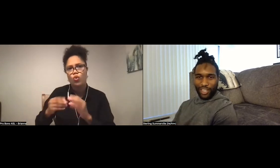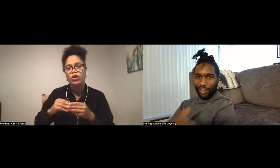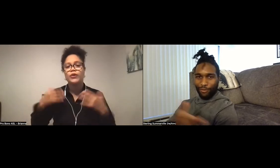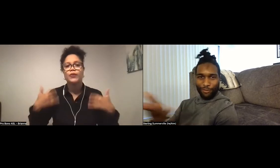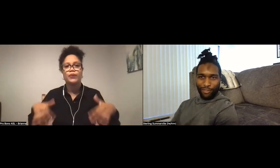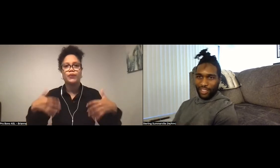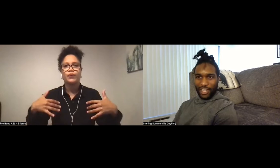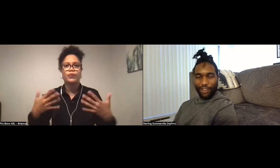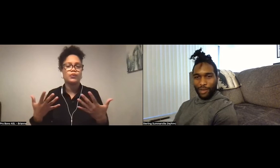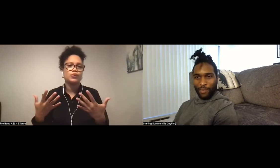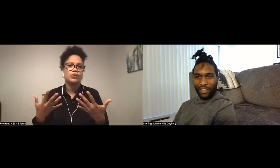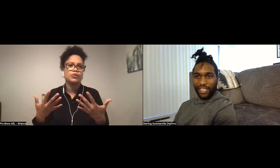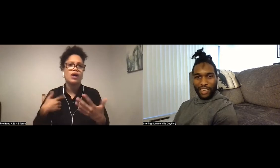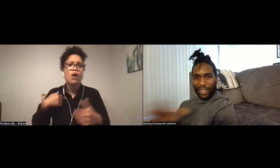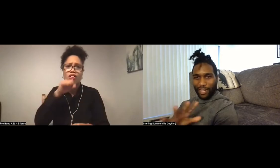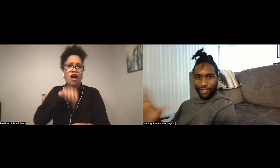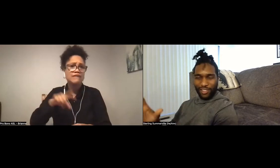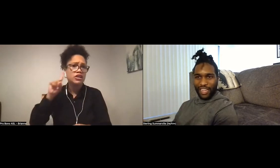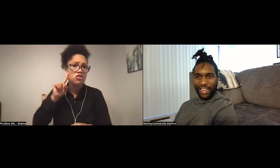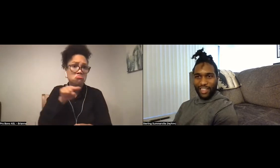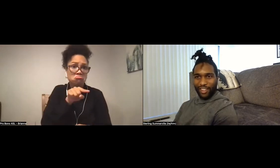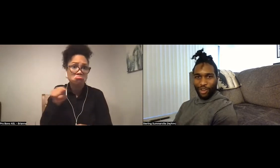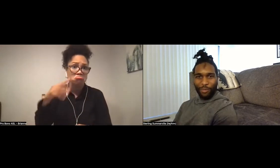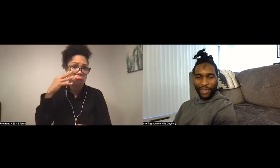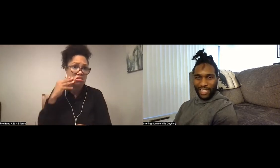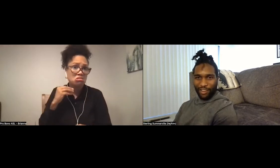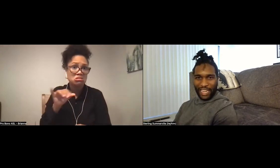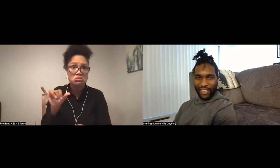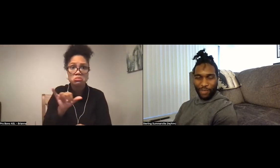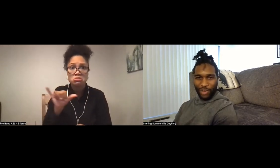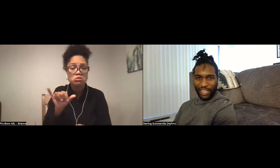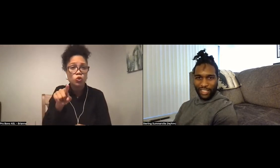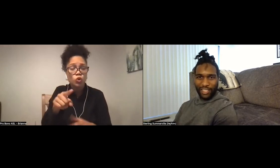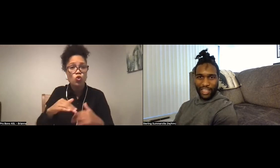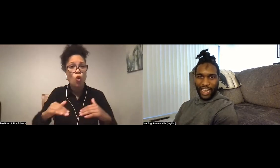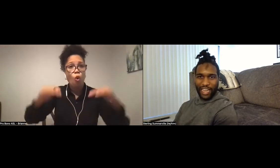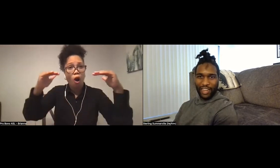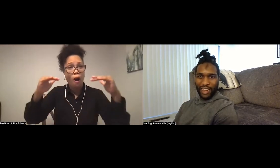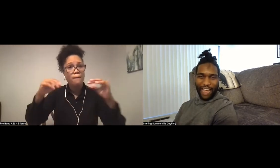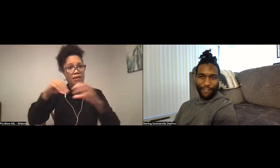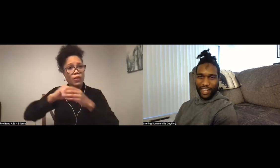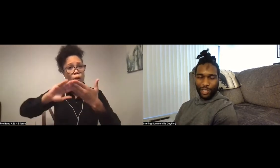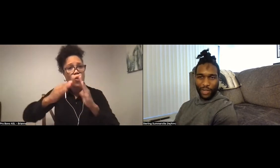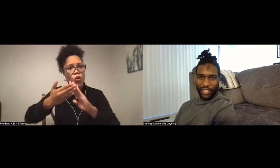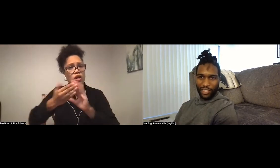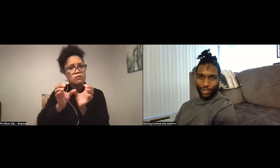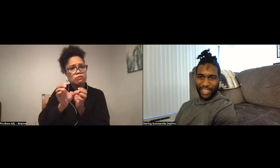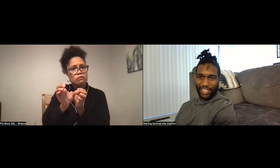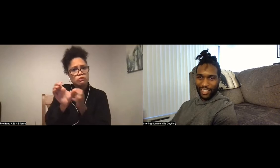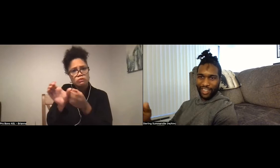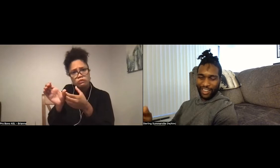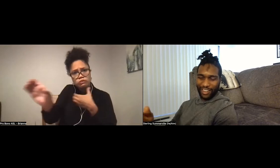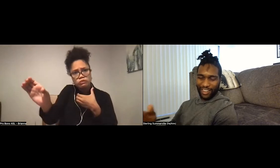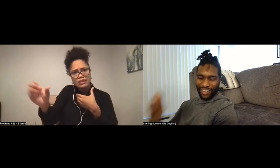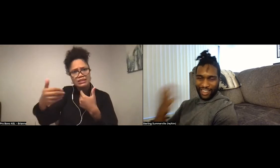would just love to hear from anybody else. Did anybody else kind of grow up in segregated communities and have any experiences trying